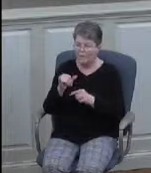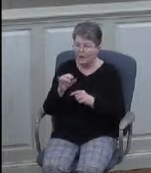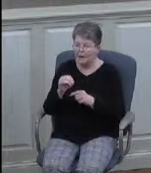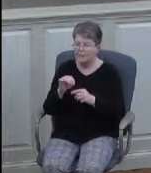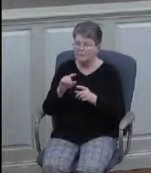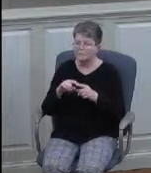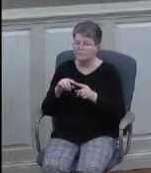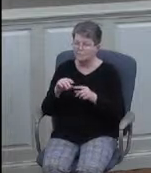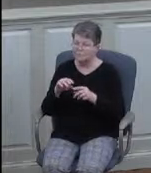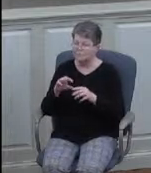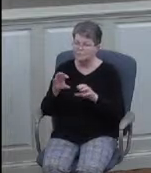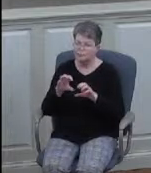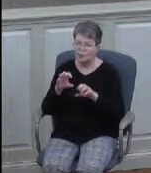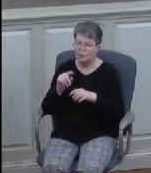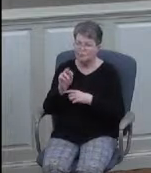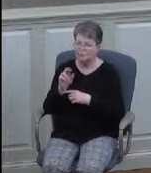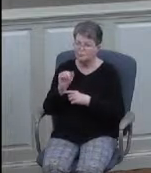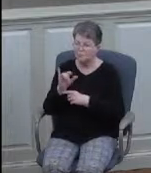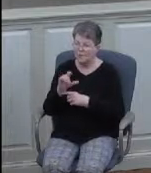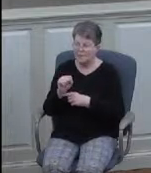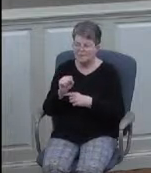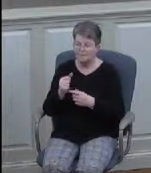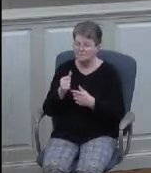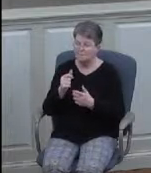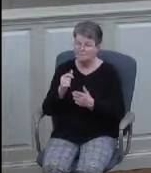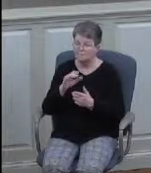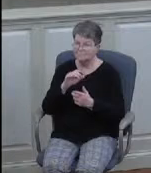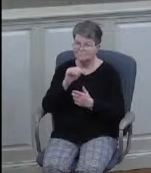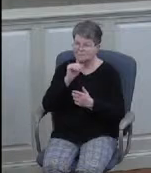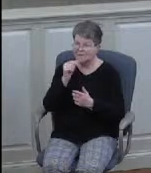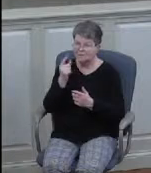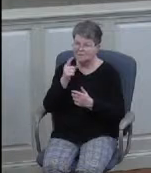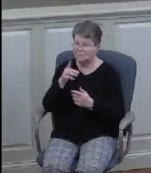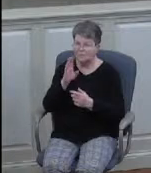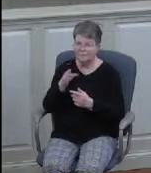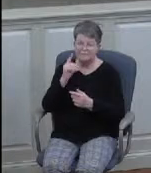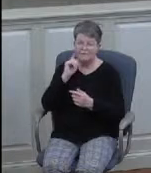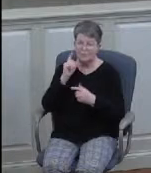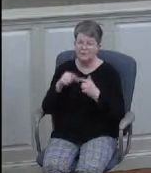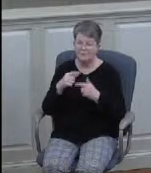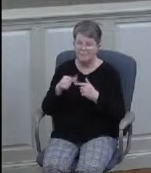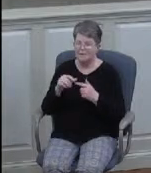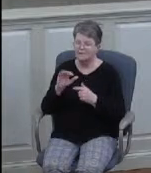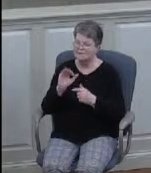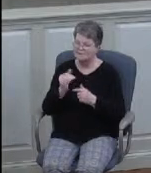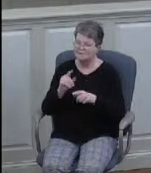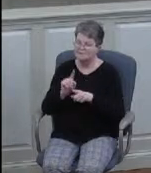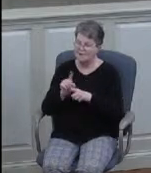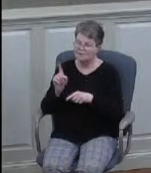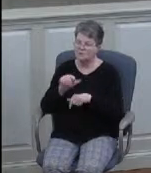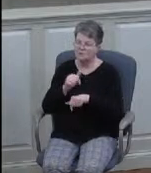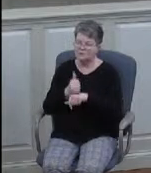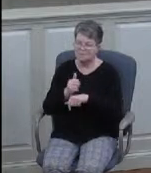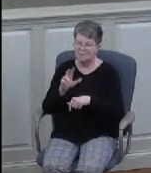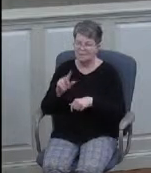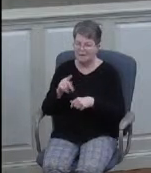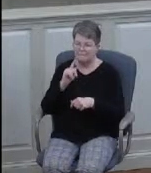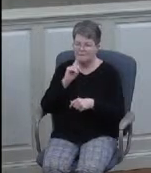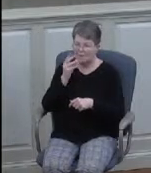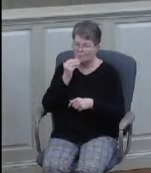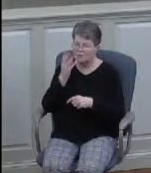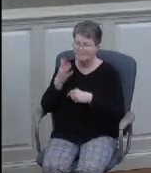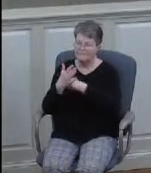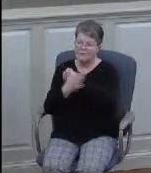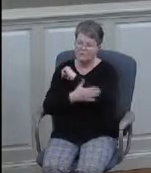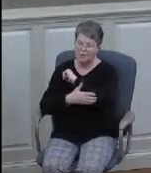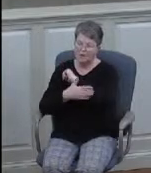trails. So it's not an unheard of thing, and you've got the distillery out there. I don't know, it just seems like you're set up for beautiful